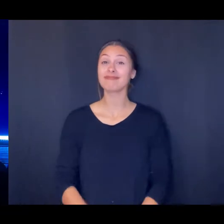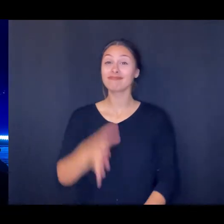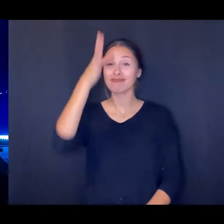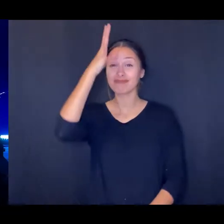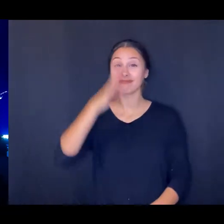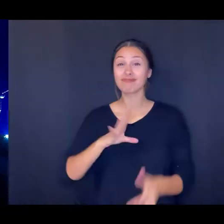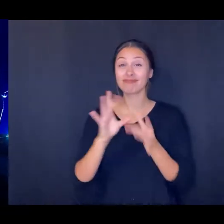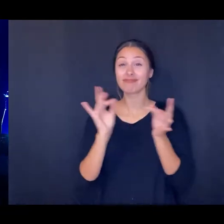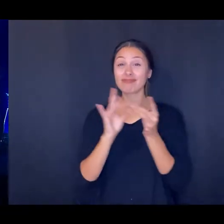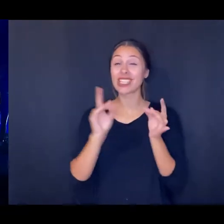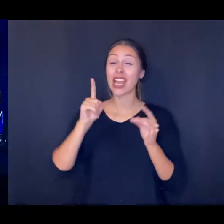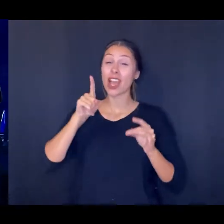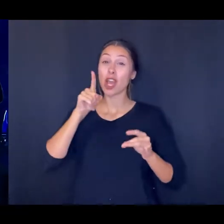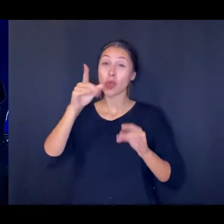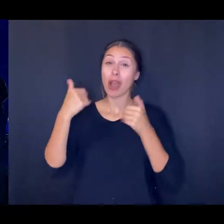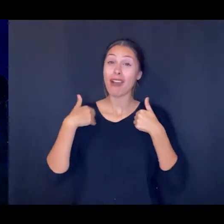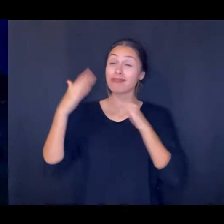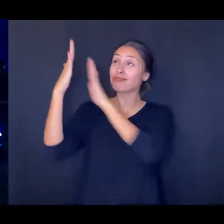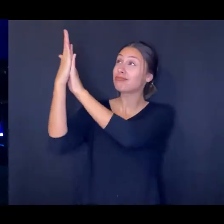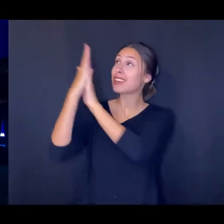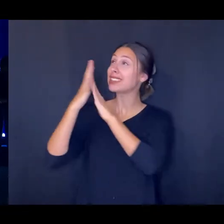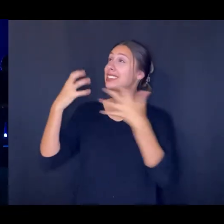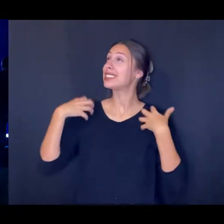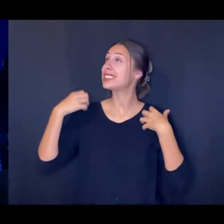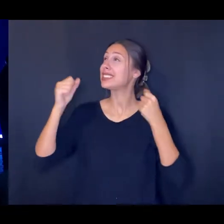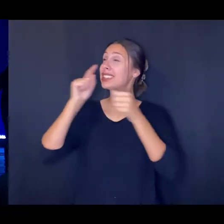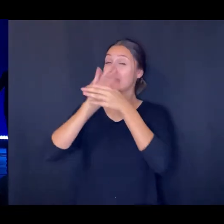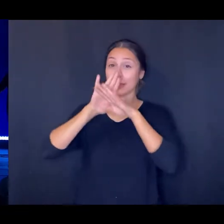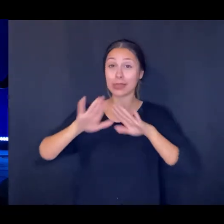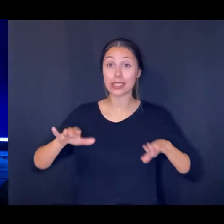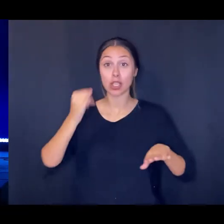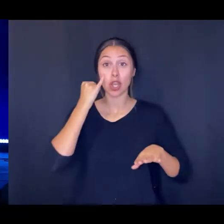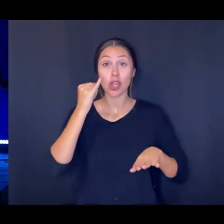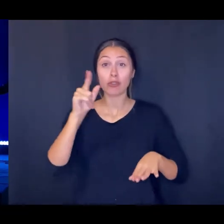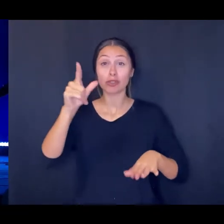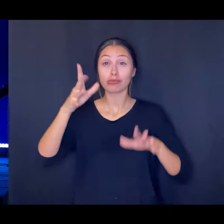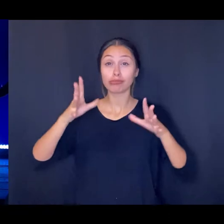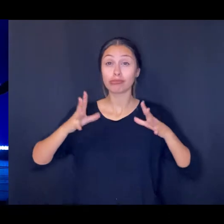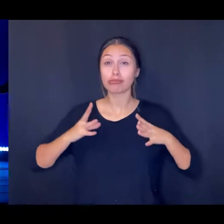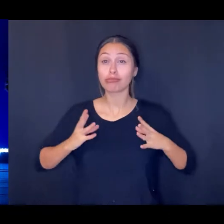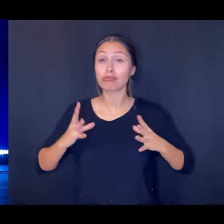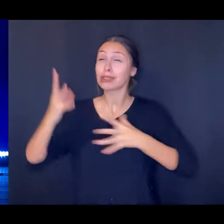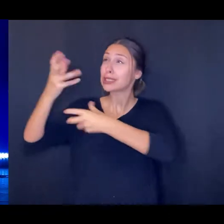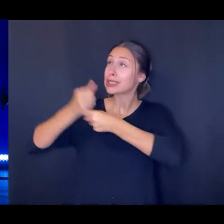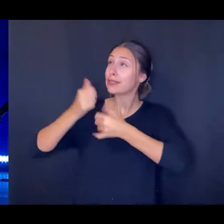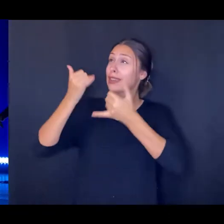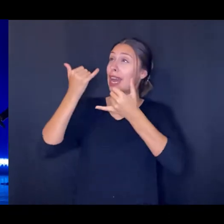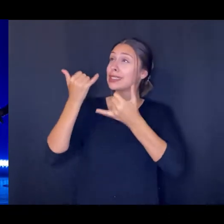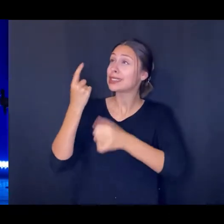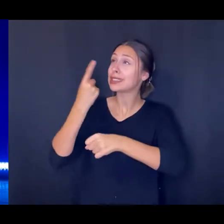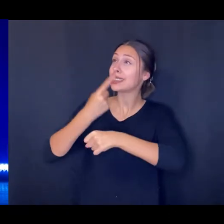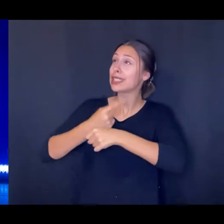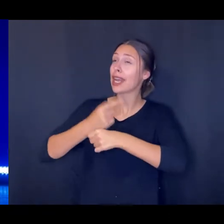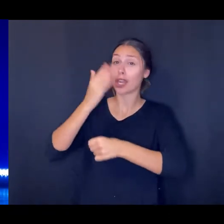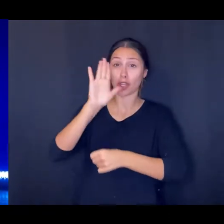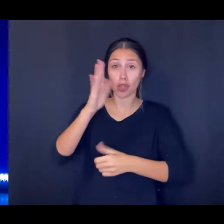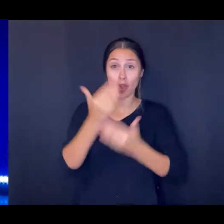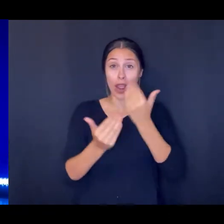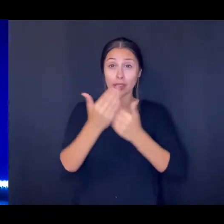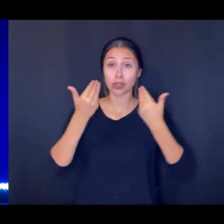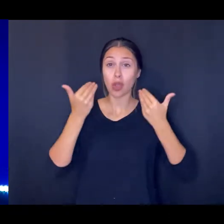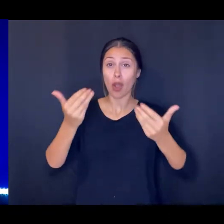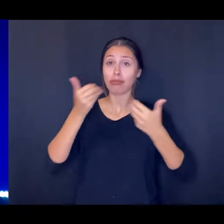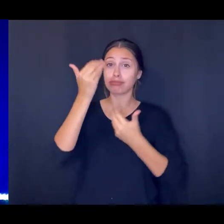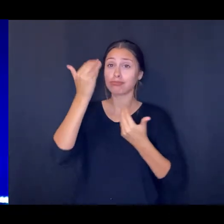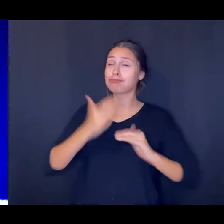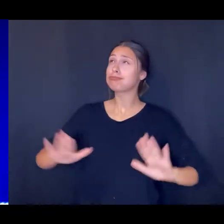His presence, there is healing, there is peace. So if you receive that today, why don't you lift your hands up and say, Jesus, I receive it